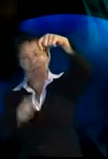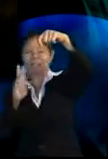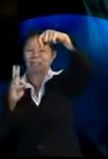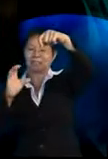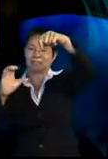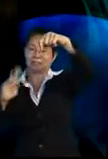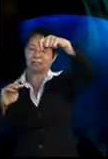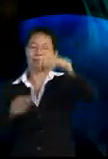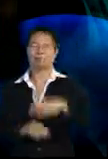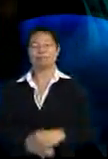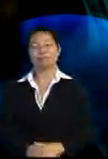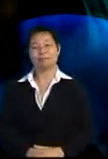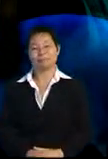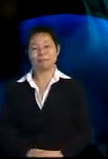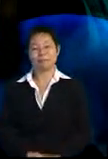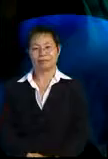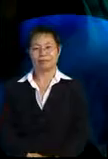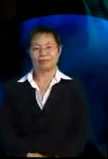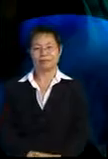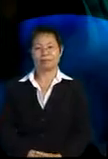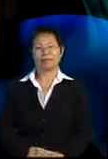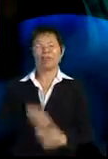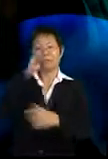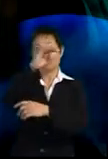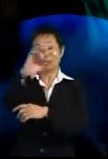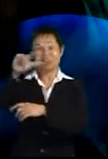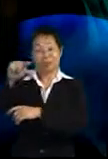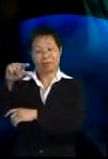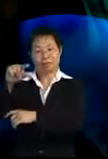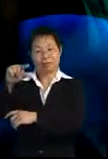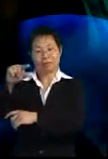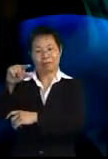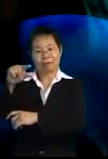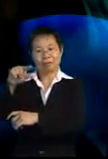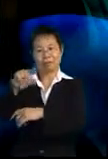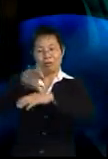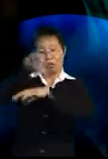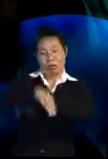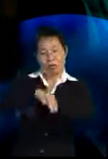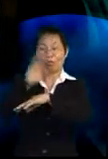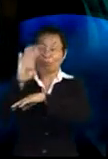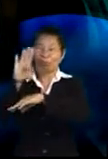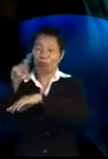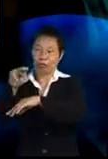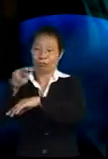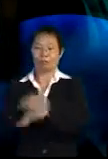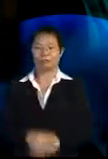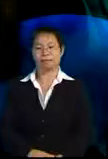6 centimeters. Mass of 400 grams, the force is 4